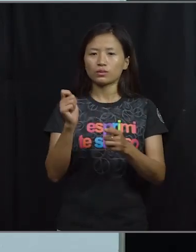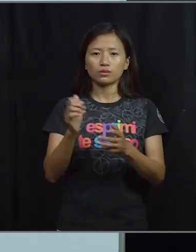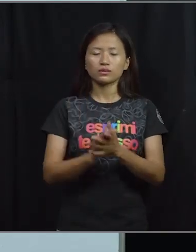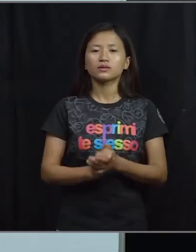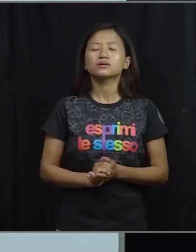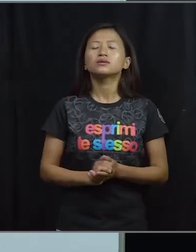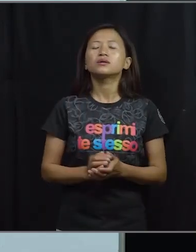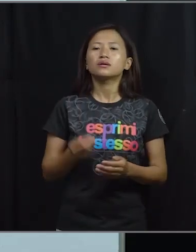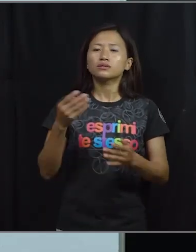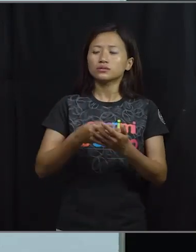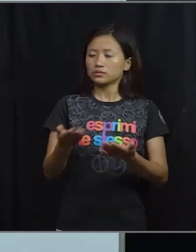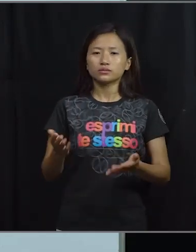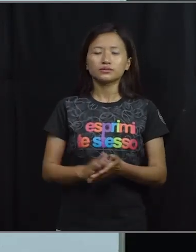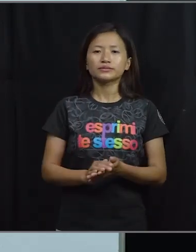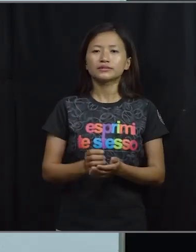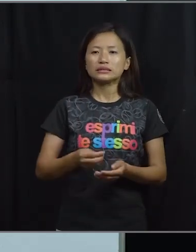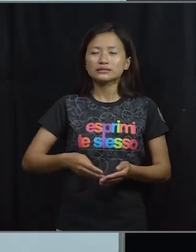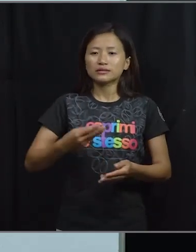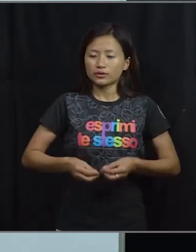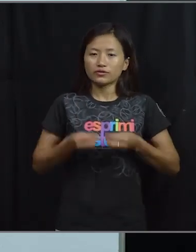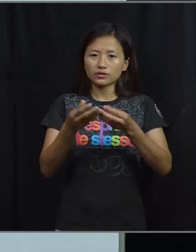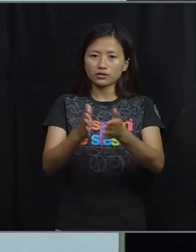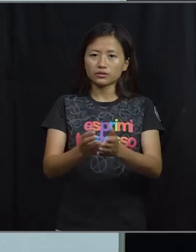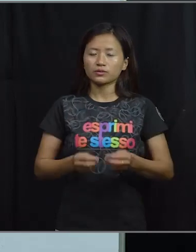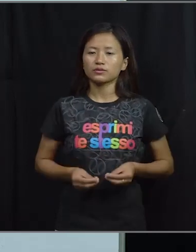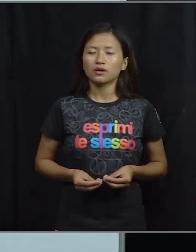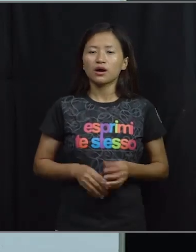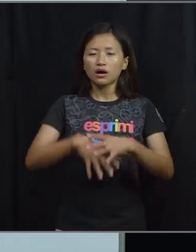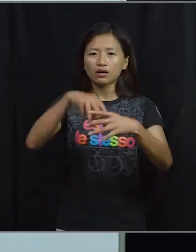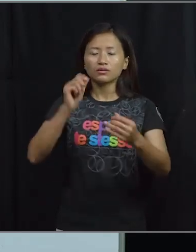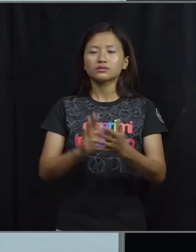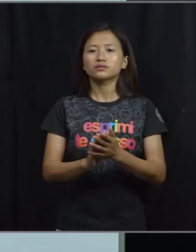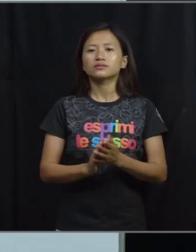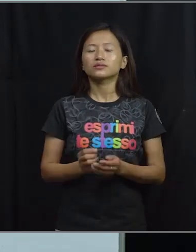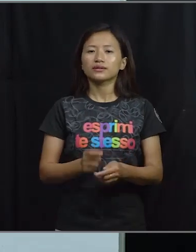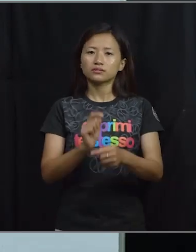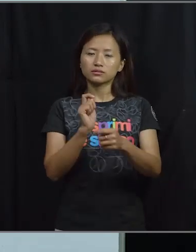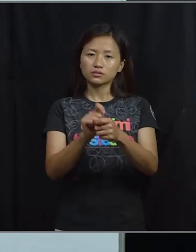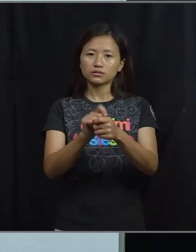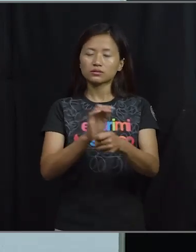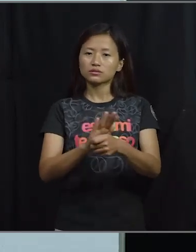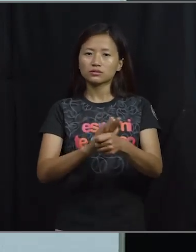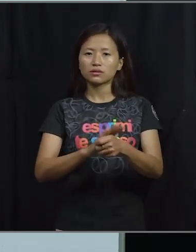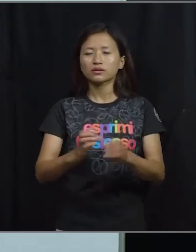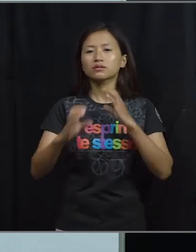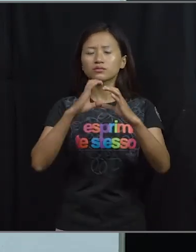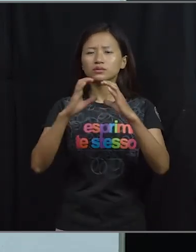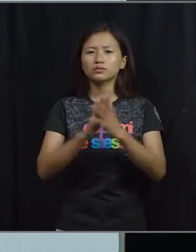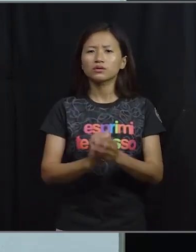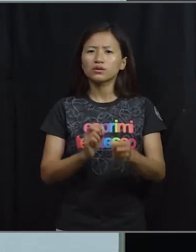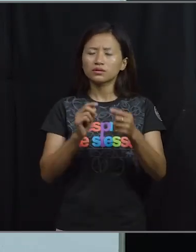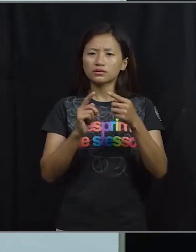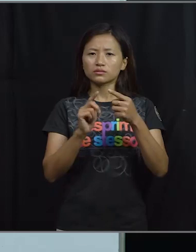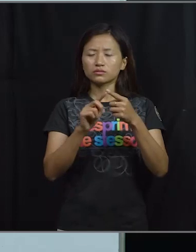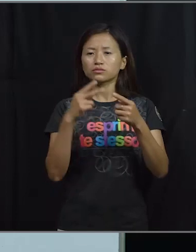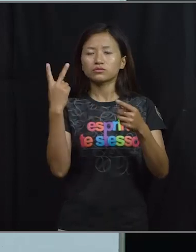those enterprises which deals in providing services such as communication,